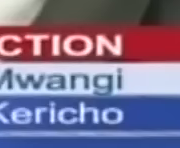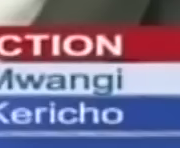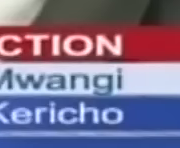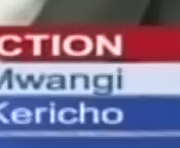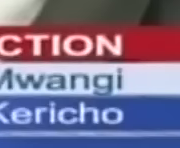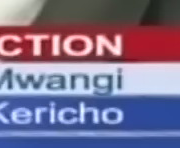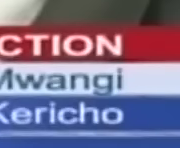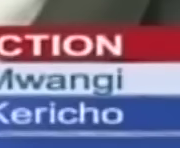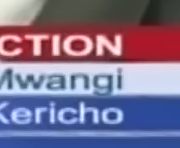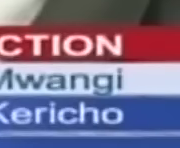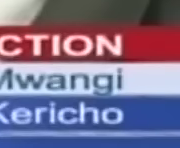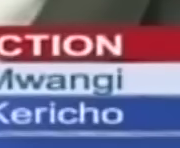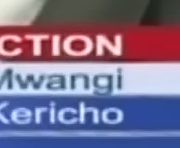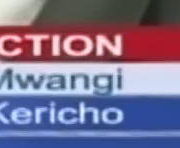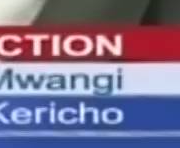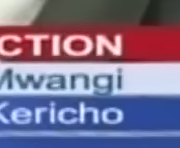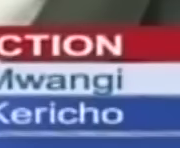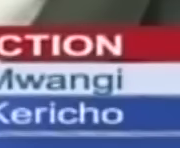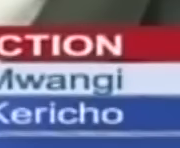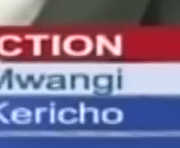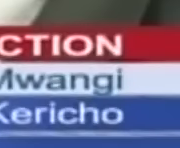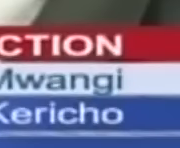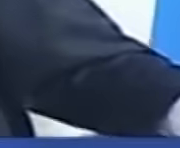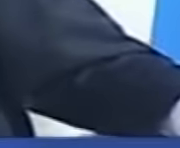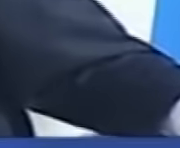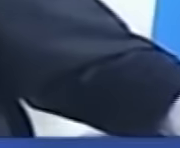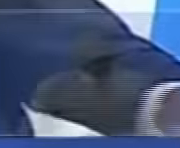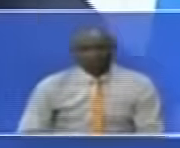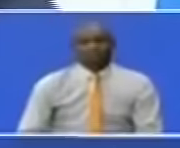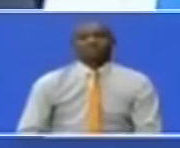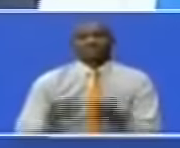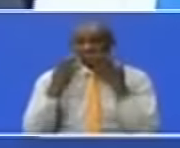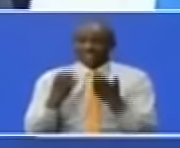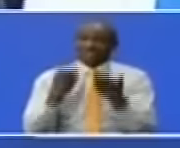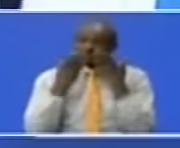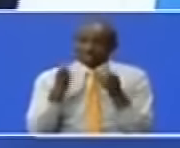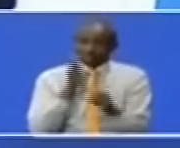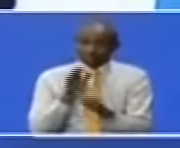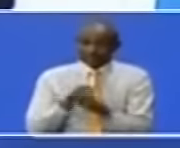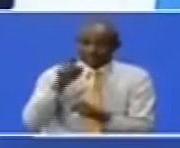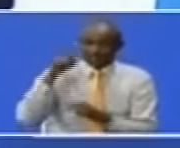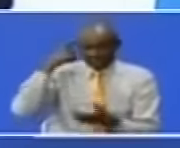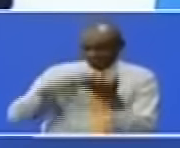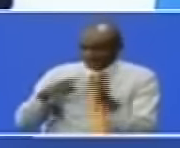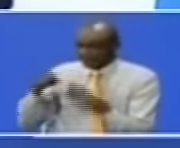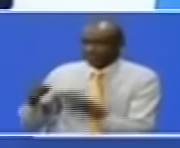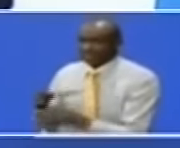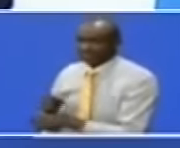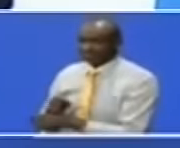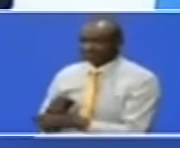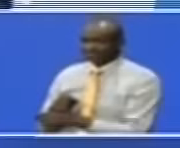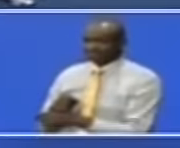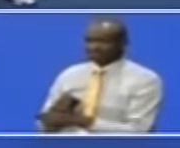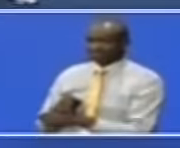polling stations electronically. Mark. Well, Murimi Mwangi, thank you very much for that update. Gentlemen, what do you make of that, Justin? This is a